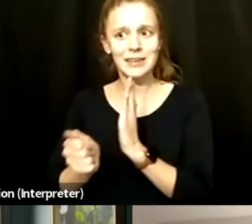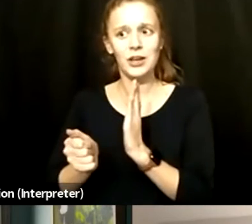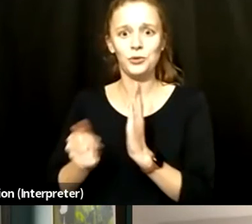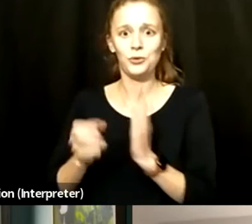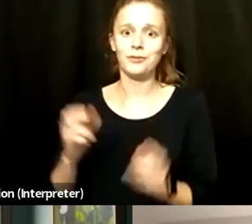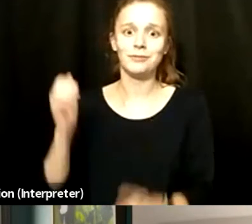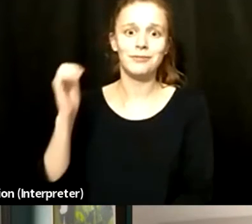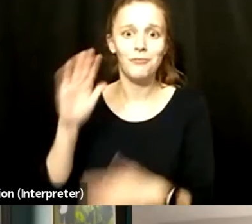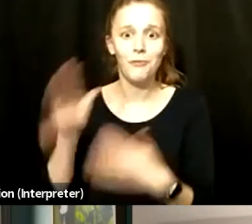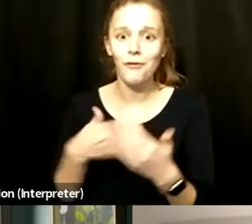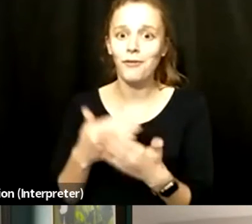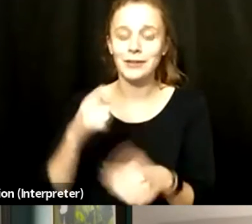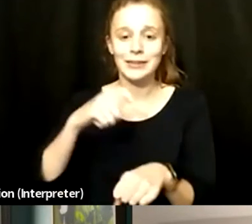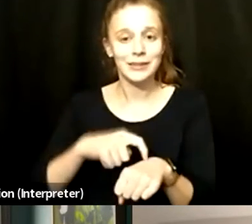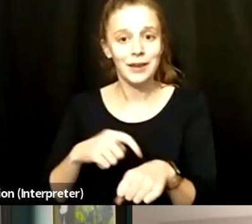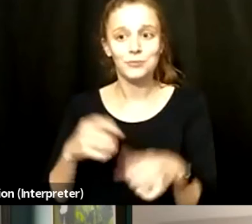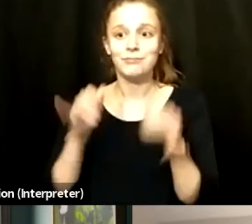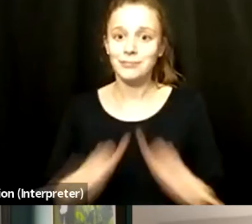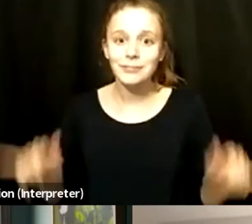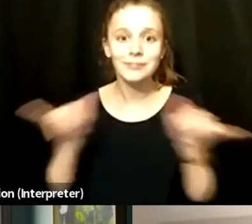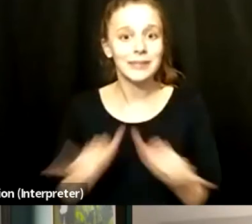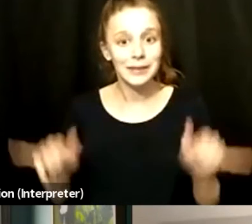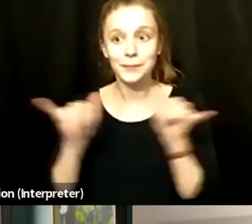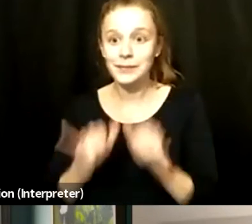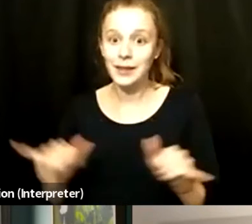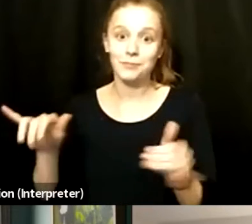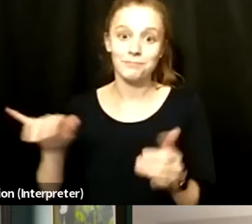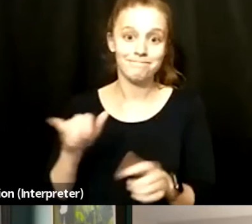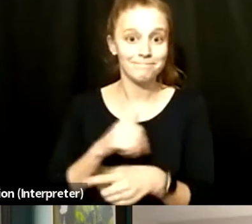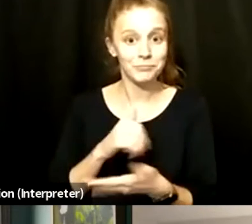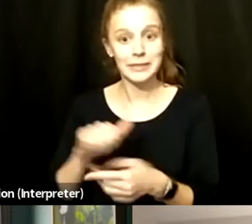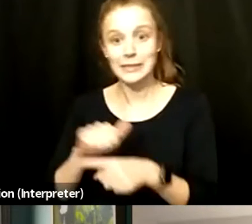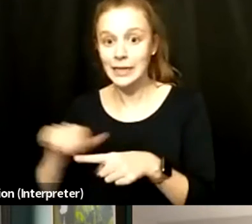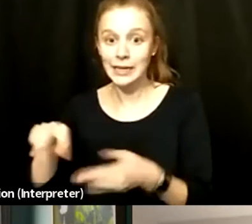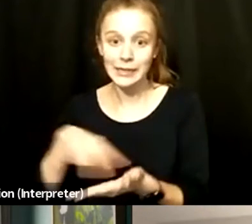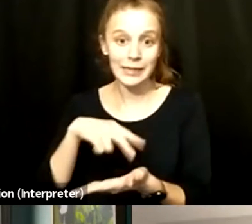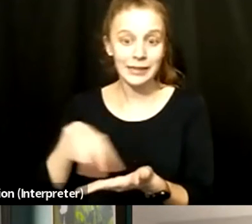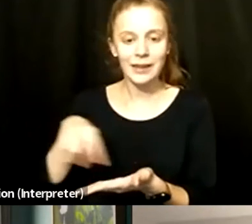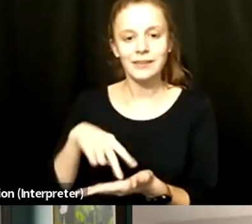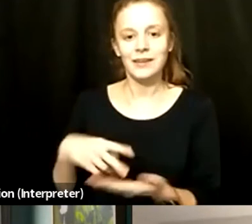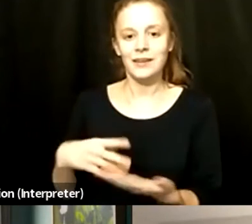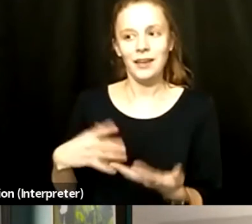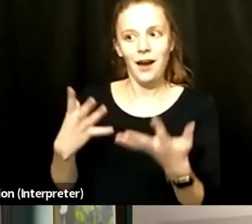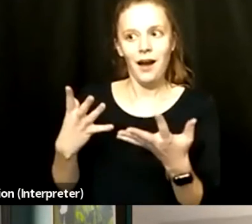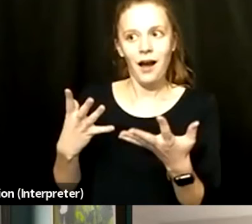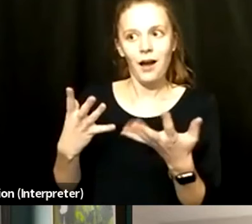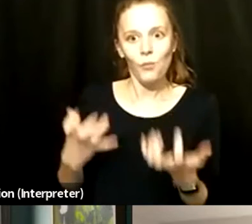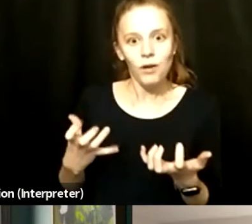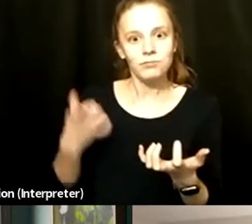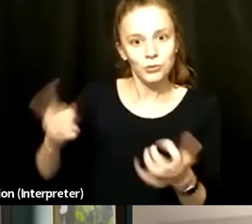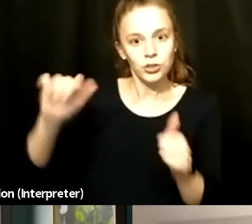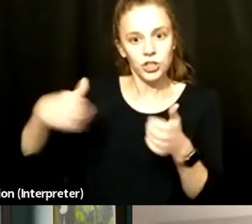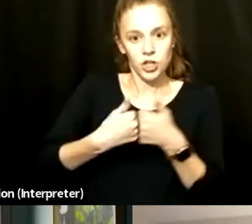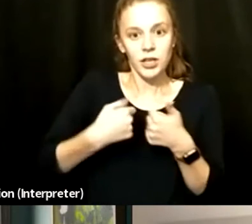again? And so I dropped it because I was like, I don't like this idea that you don't want to challenge me when my goal, like